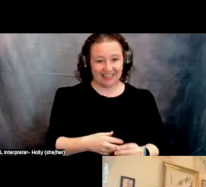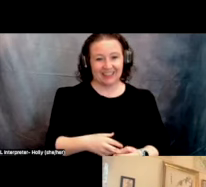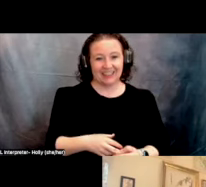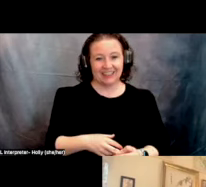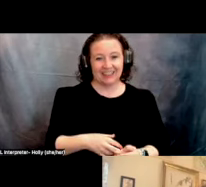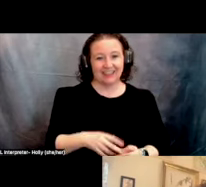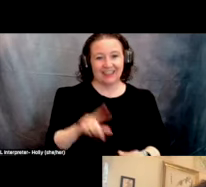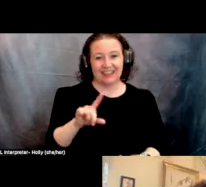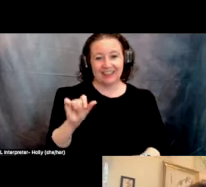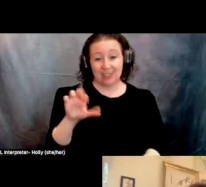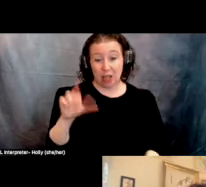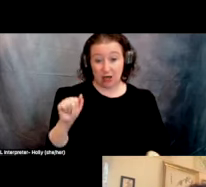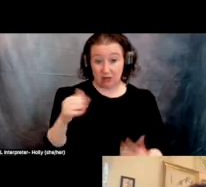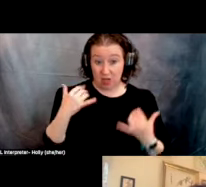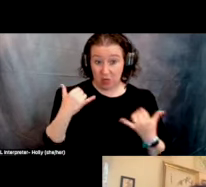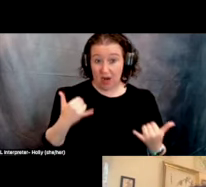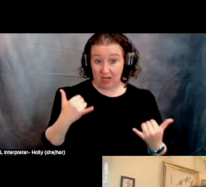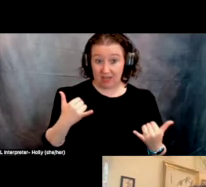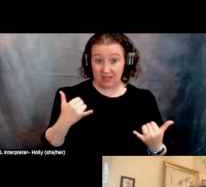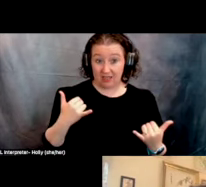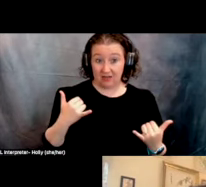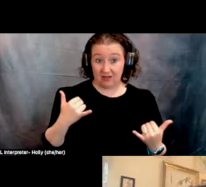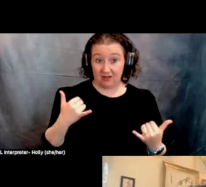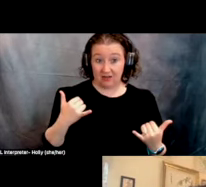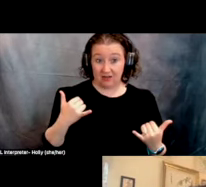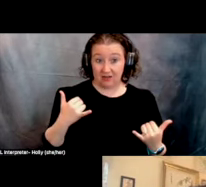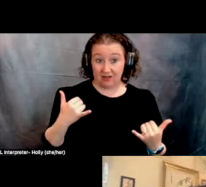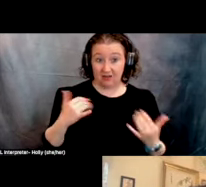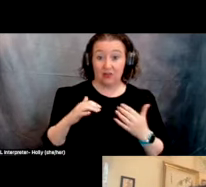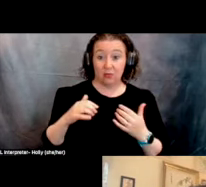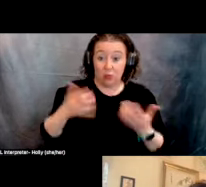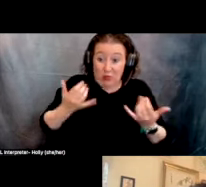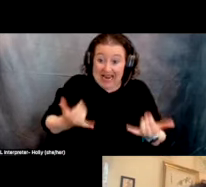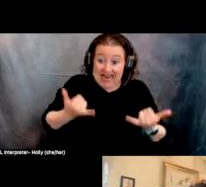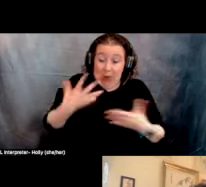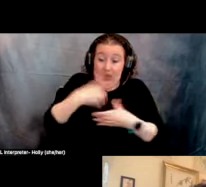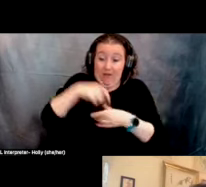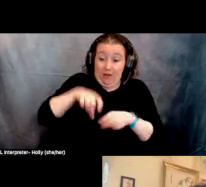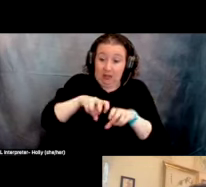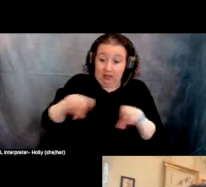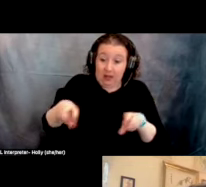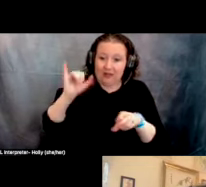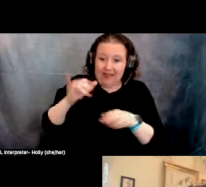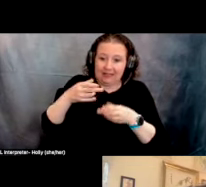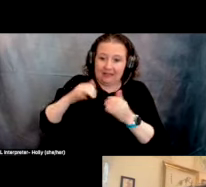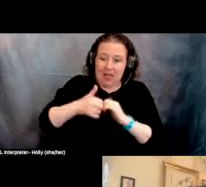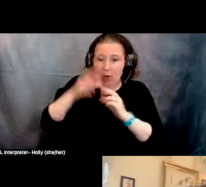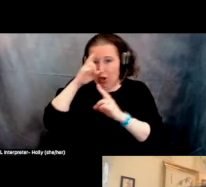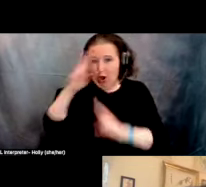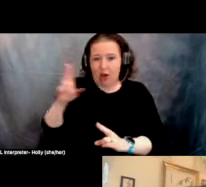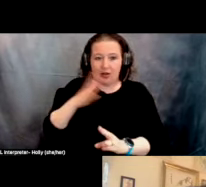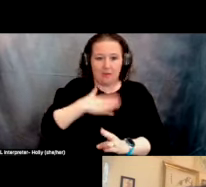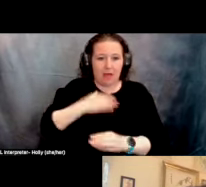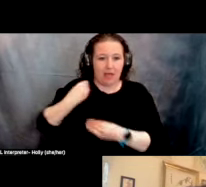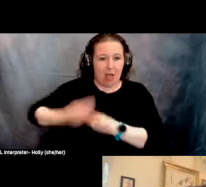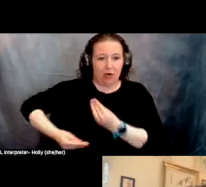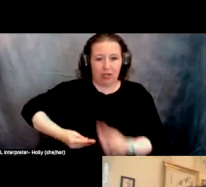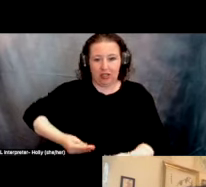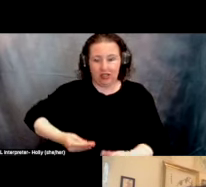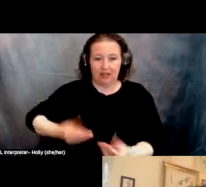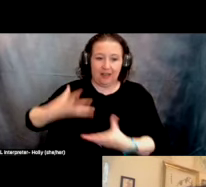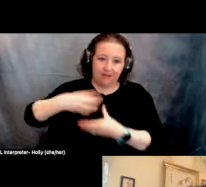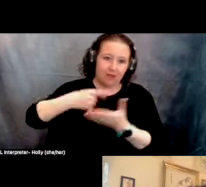I mean, right now is a way how I honor both parts of my heritage, being part of these conversations, being seen, and